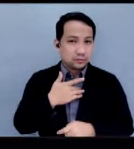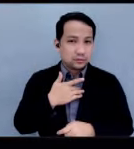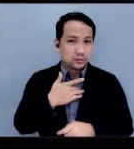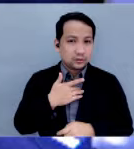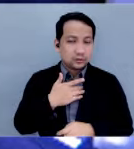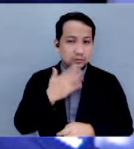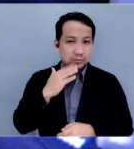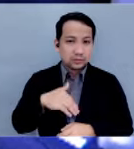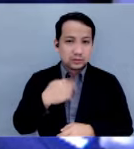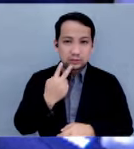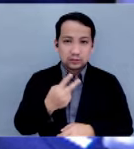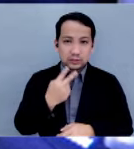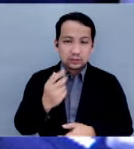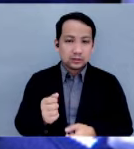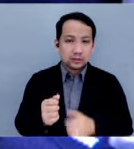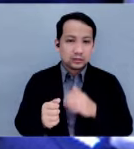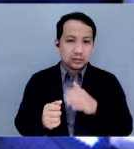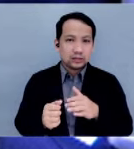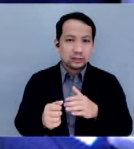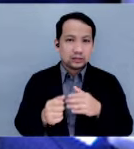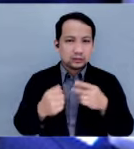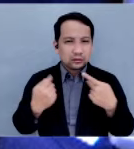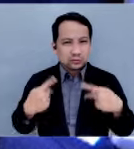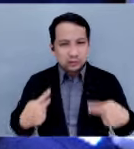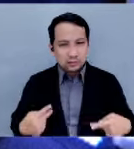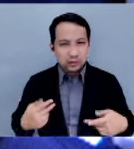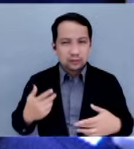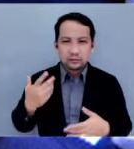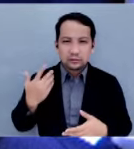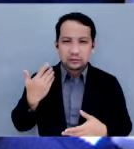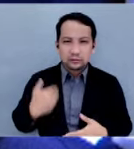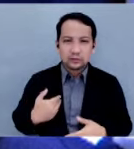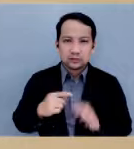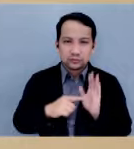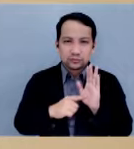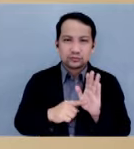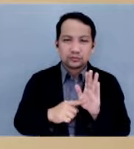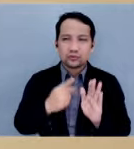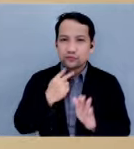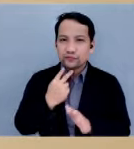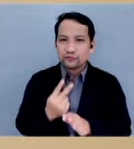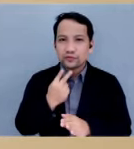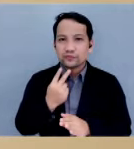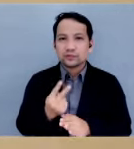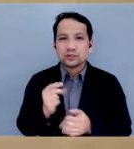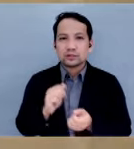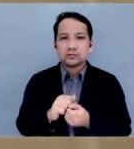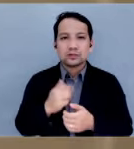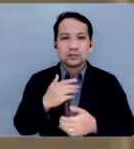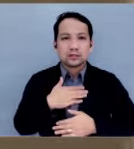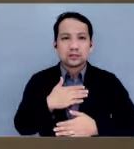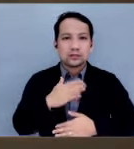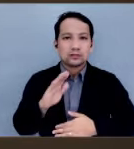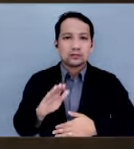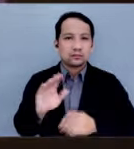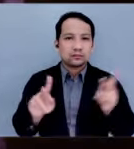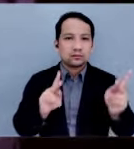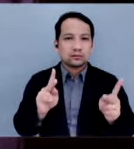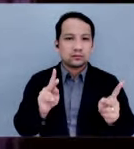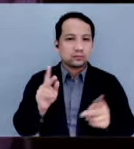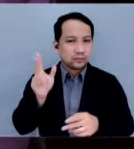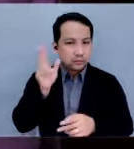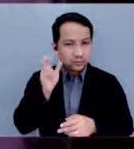its best. If you're aching someplace in your body, then it's going to show in your voice. In the same way that if you're happy, people can hear a